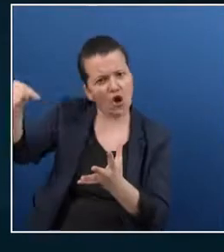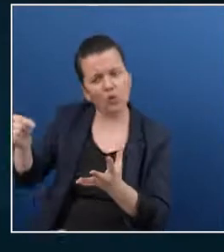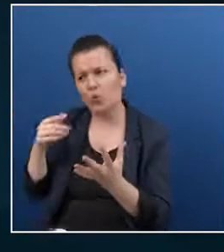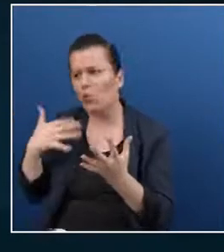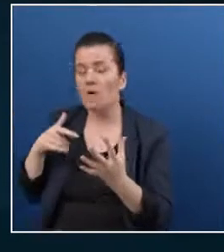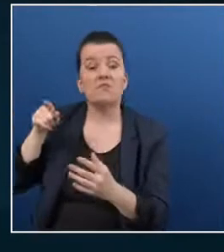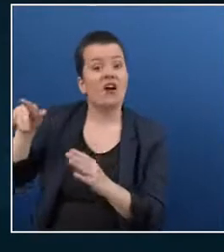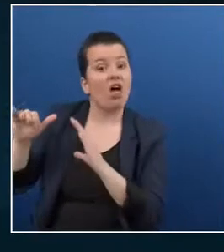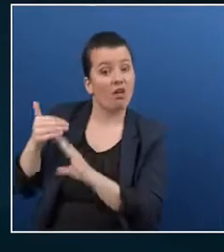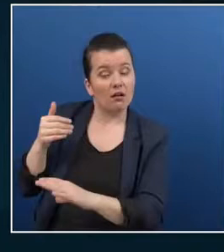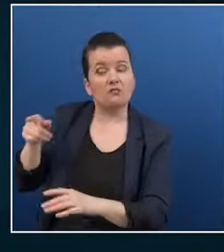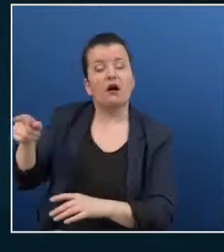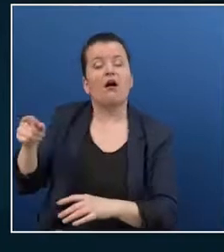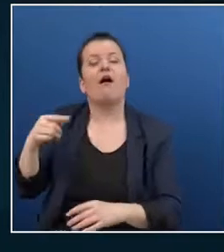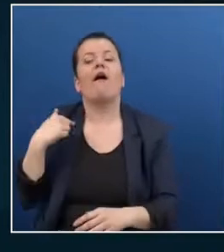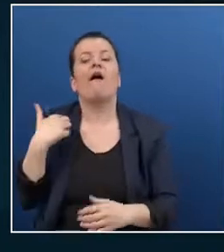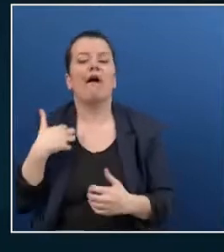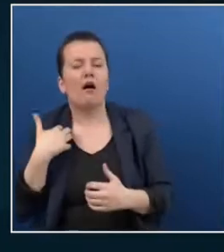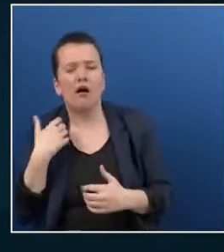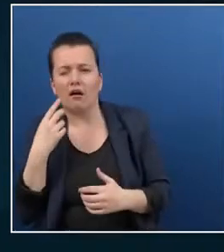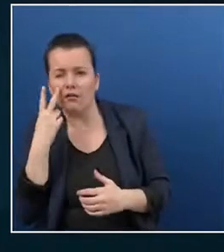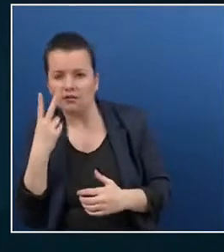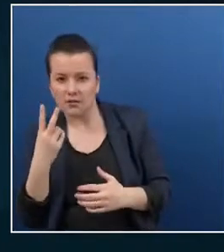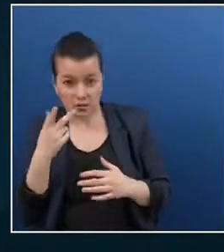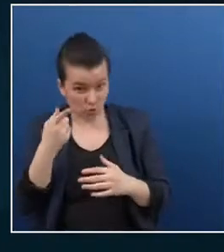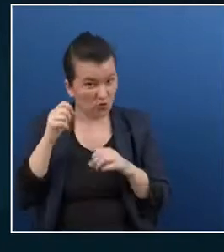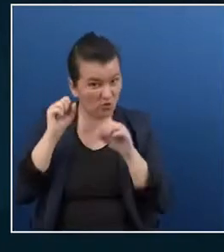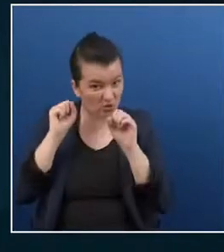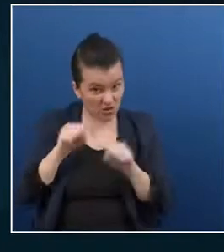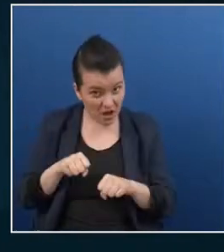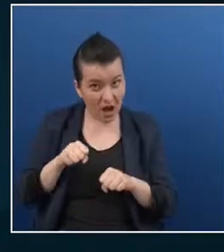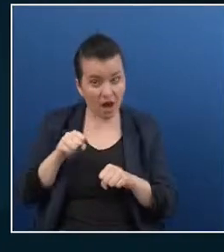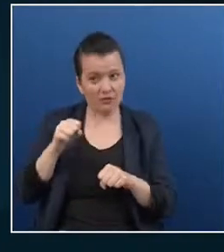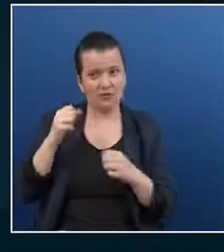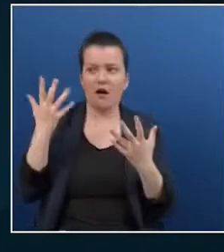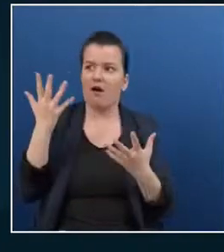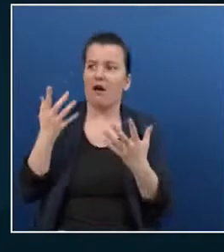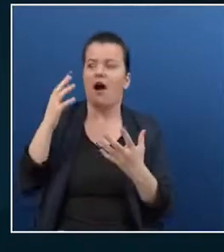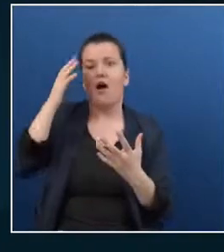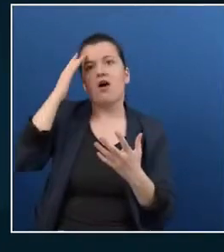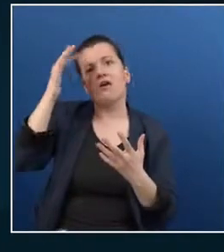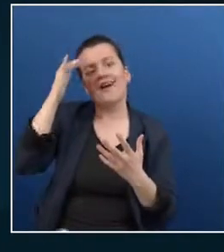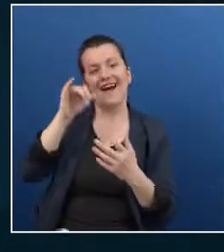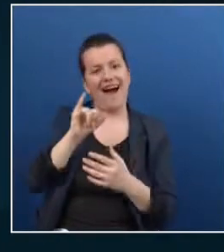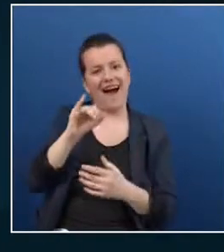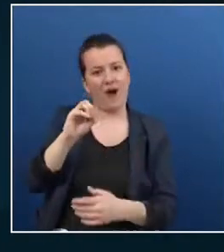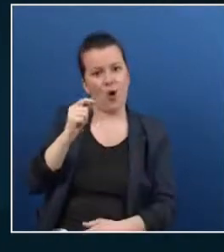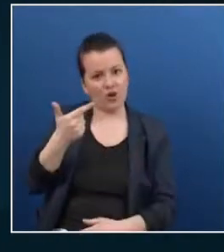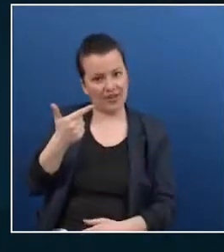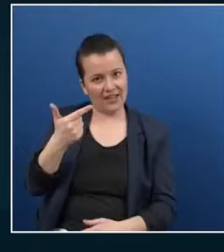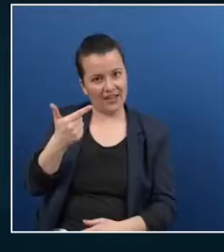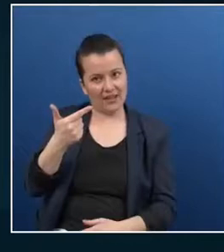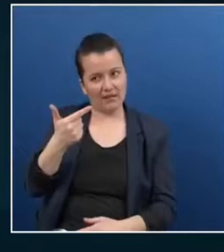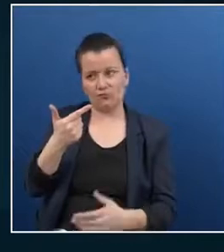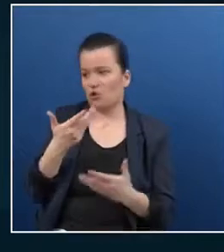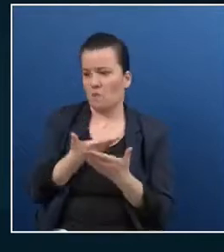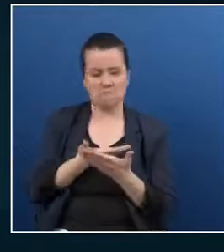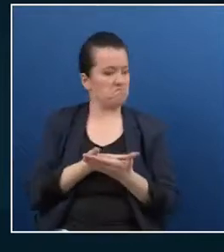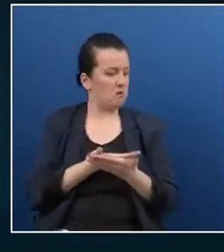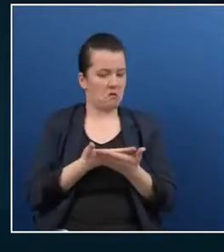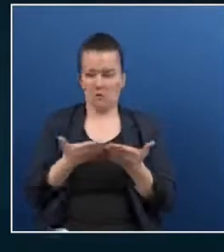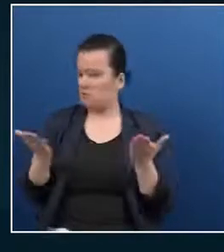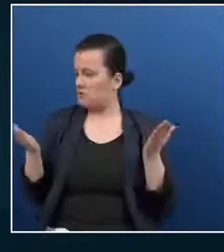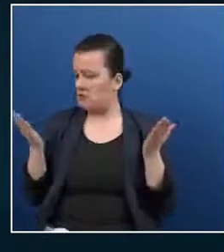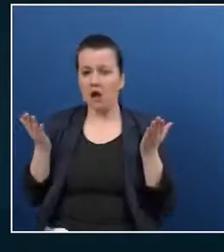we're interested to know if you can bring this type of thinking about how to apply your commercial processes of